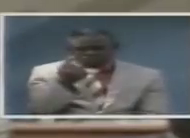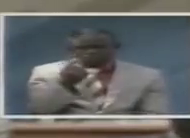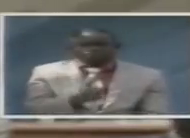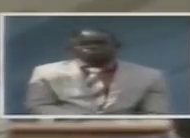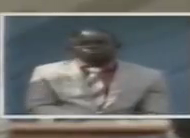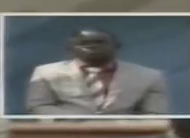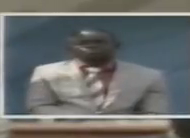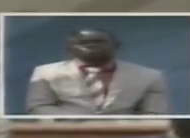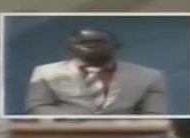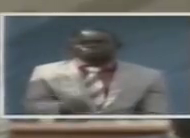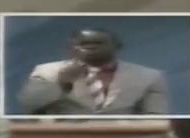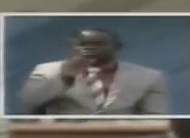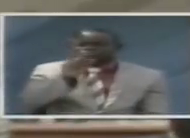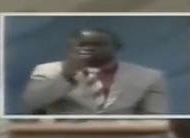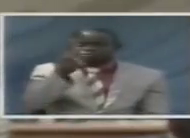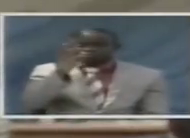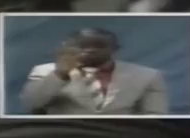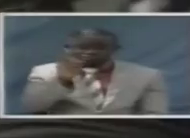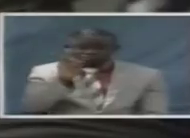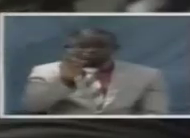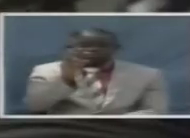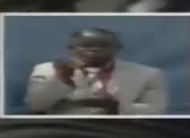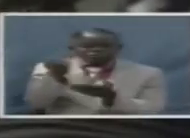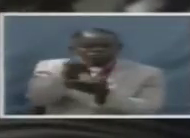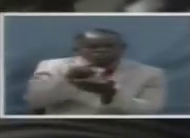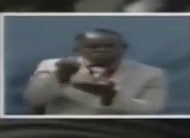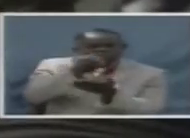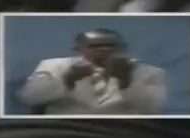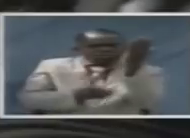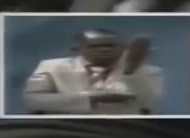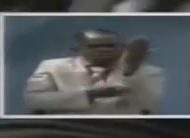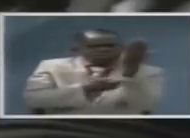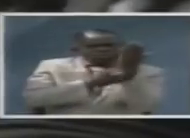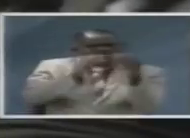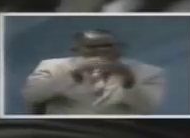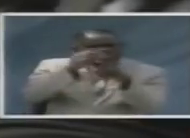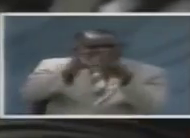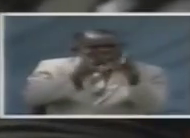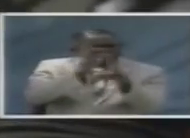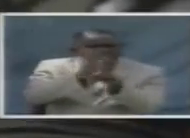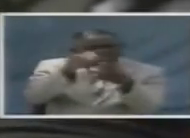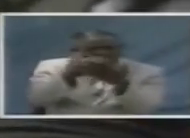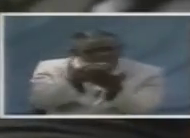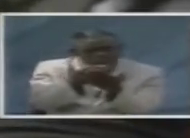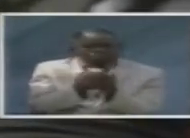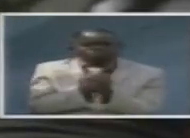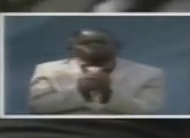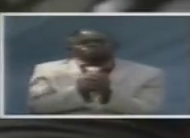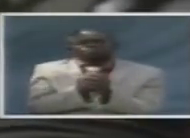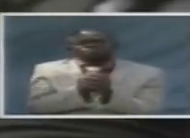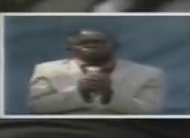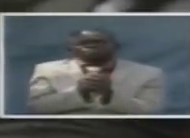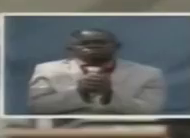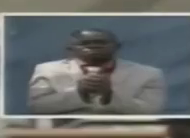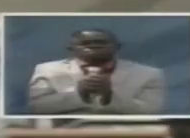economic development in 2017. Mr. Speaker, the global economy is projected to